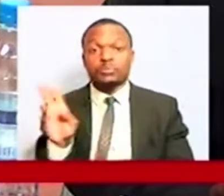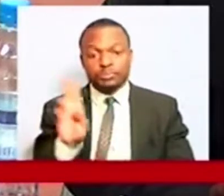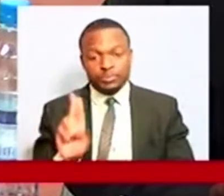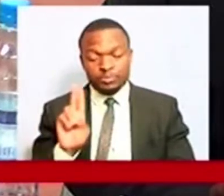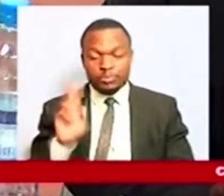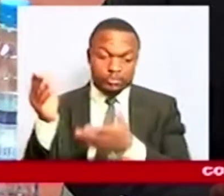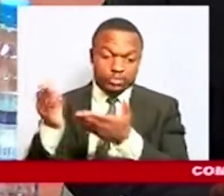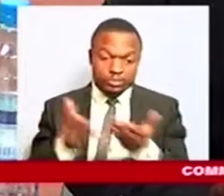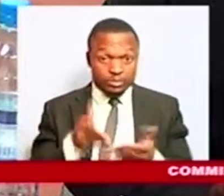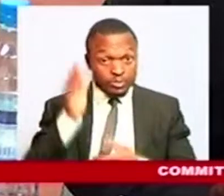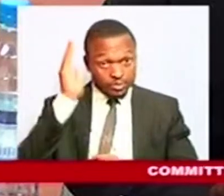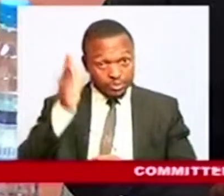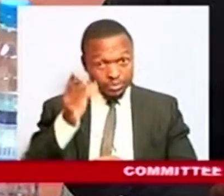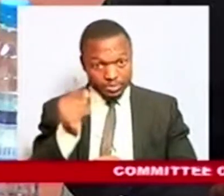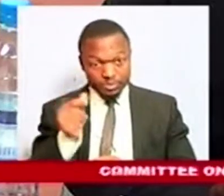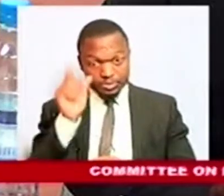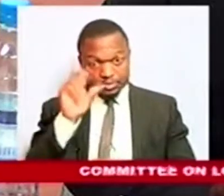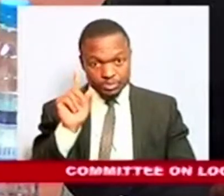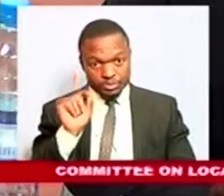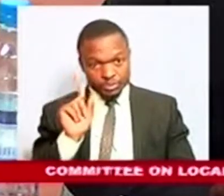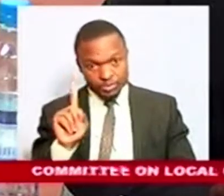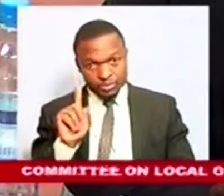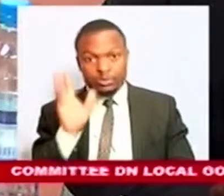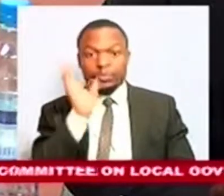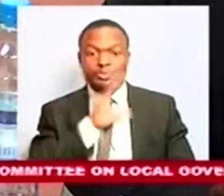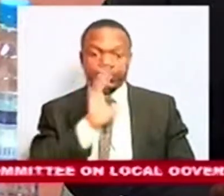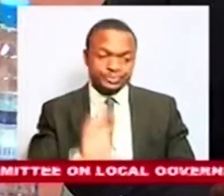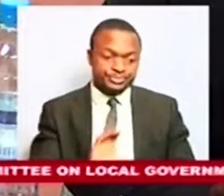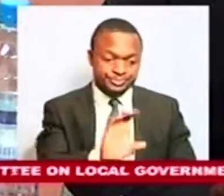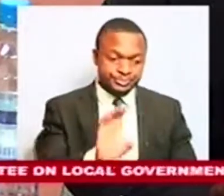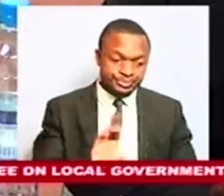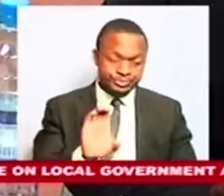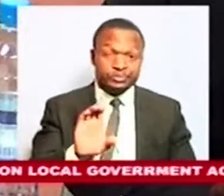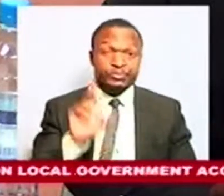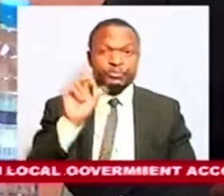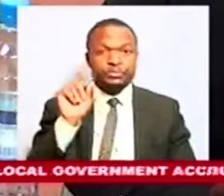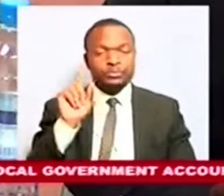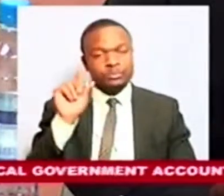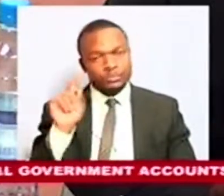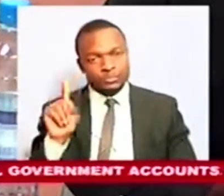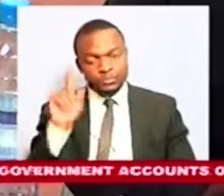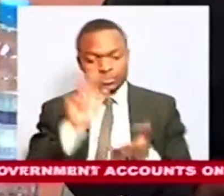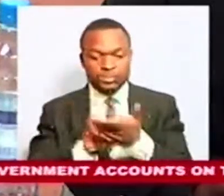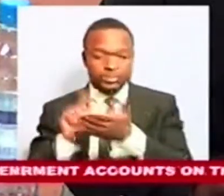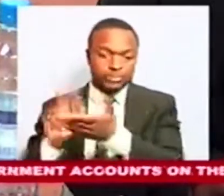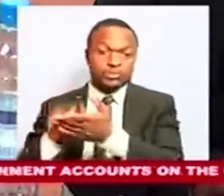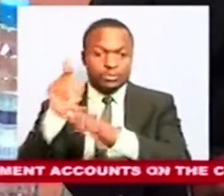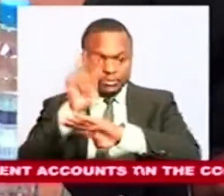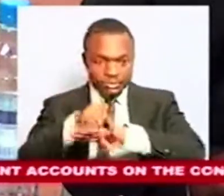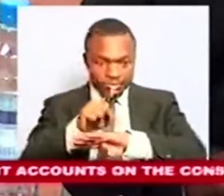brought forward funds from 2021 were already committed to the 2021 approved